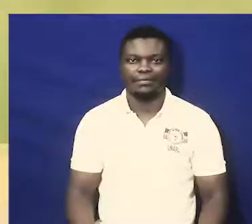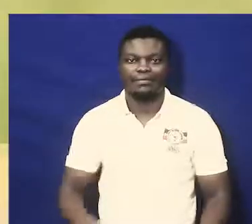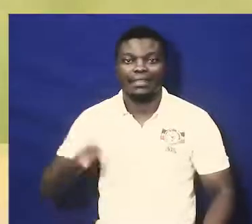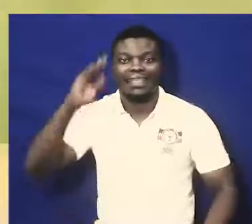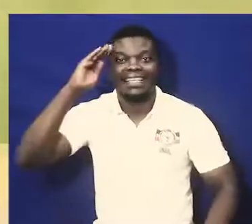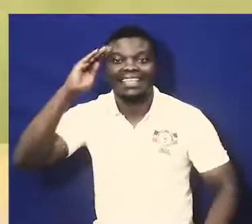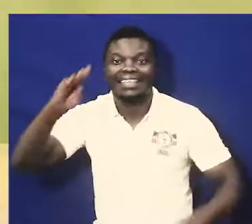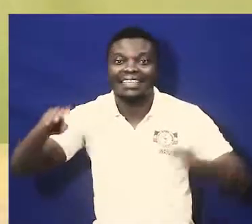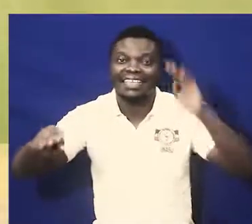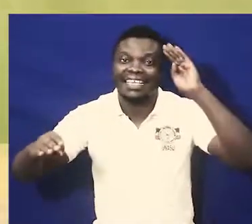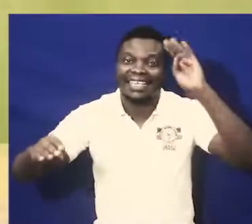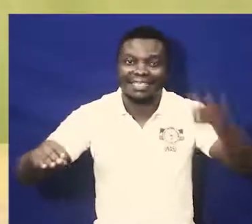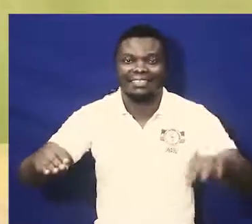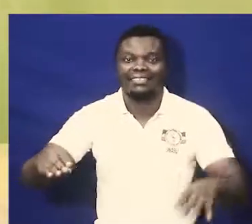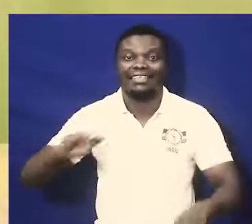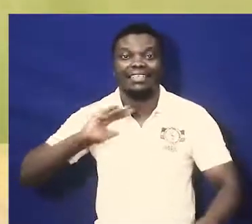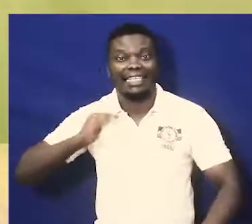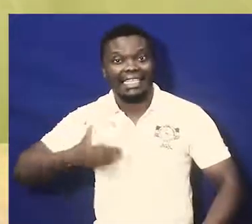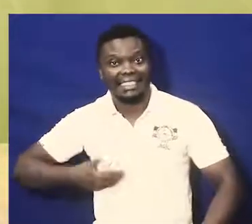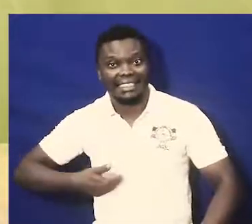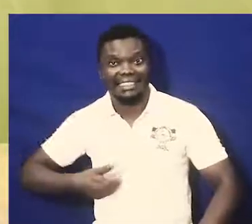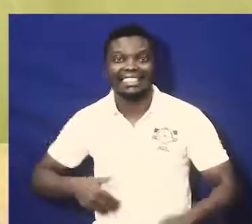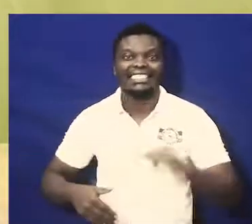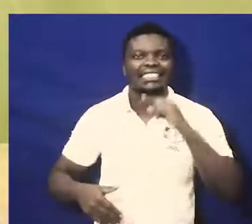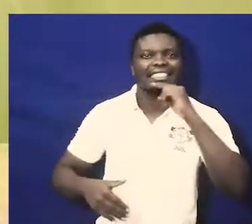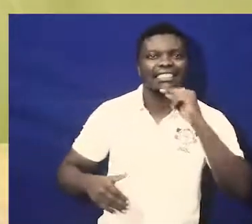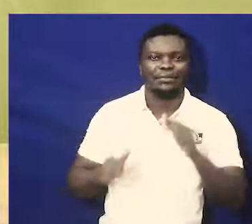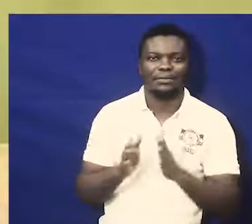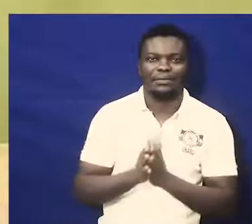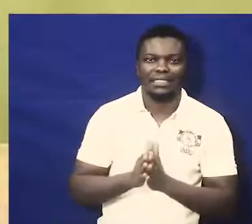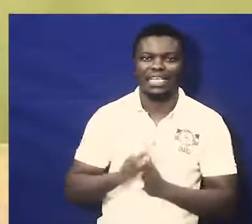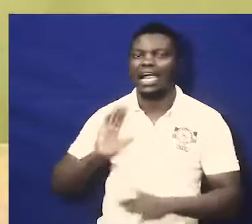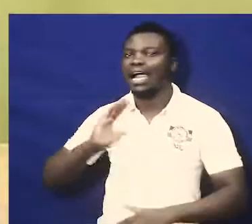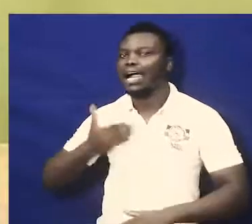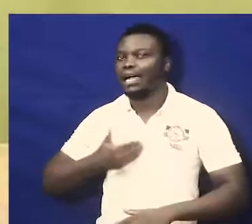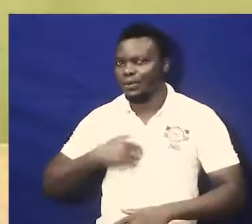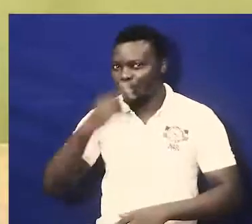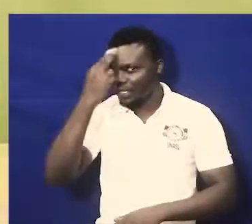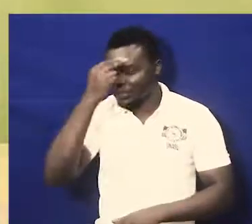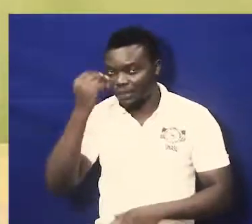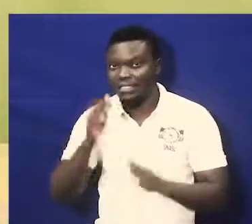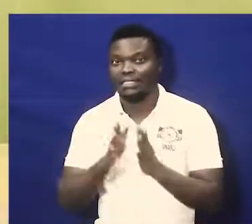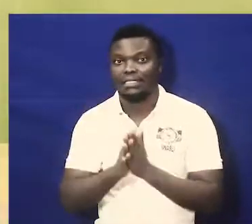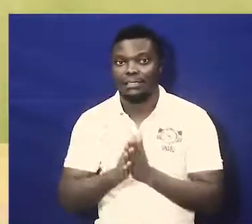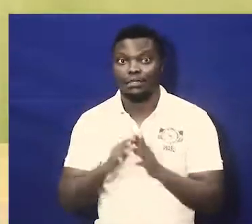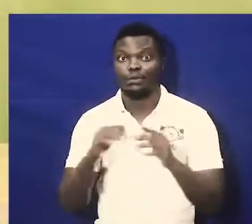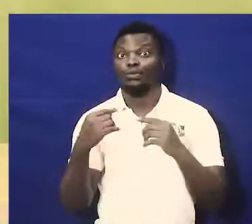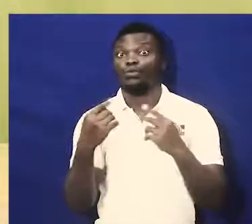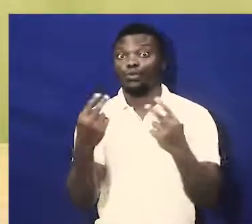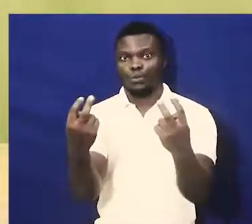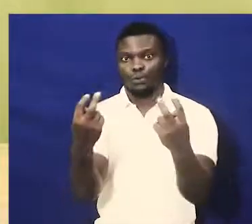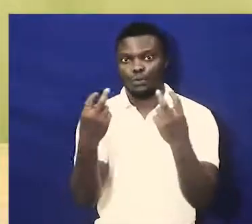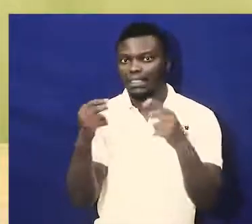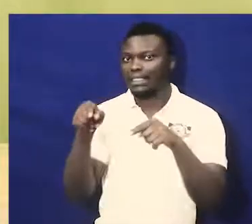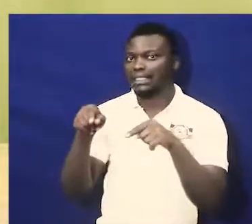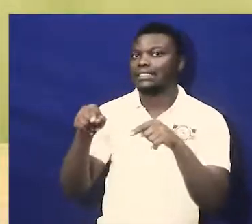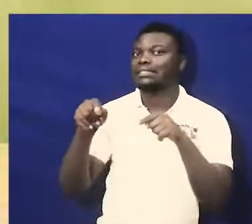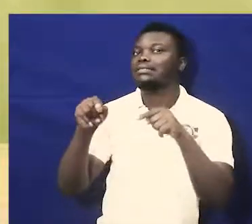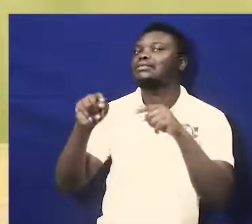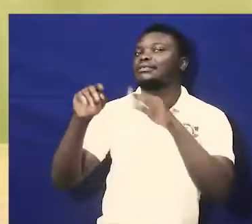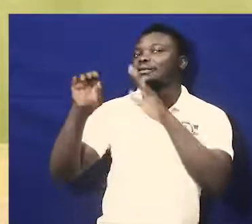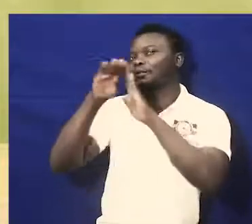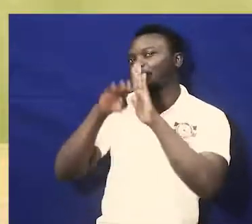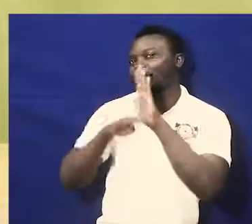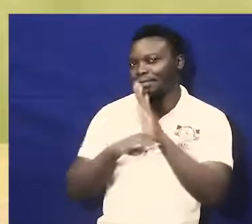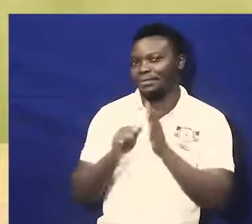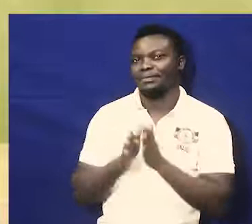Hello, ladies and gentlemen, and our dear students who are watching this program. My name is